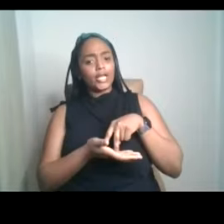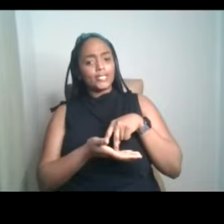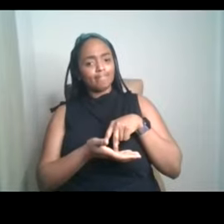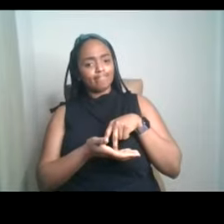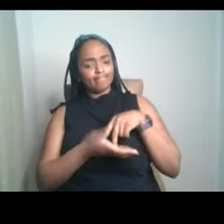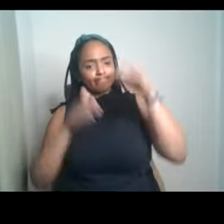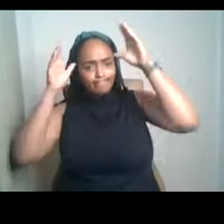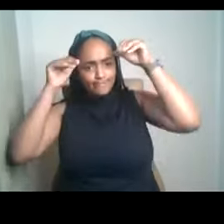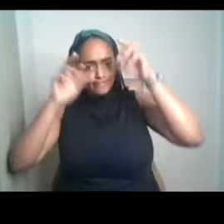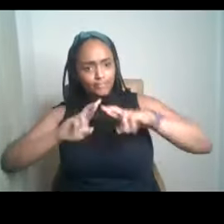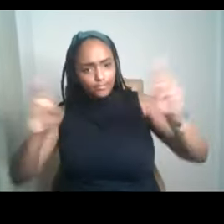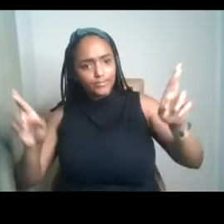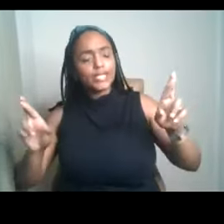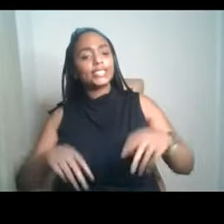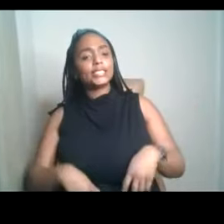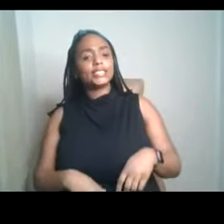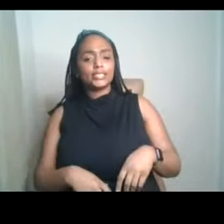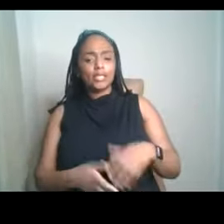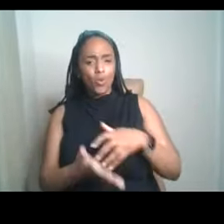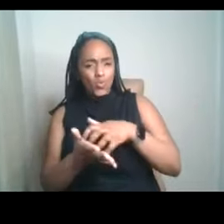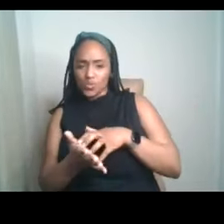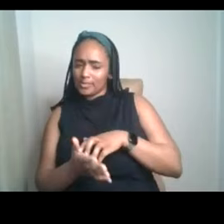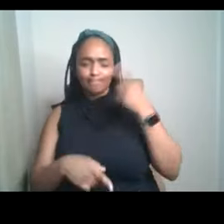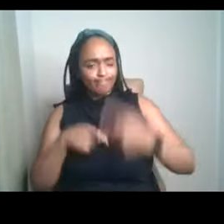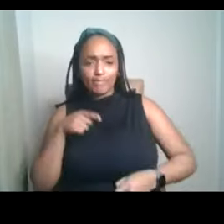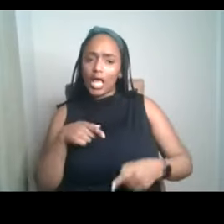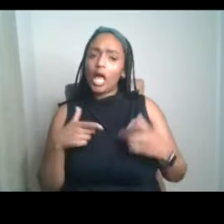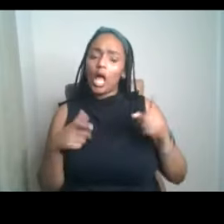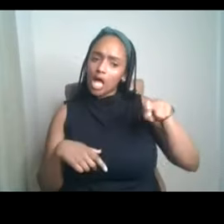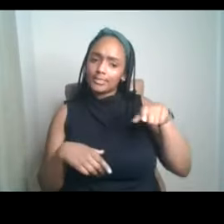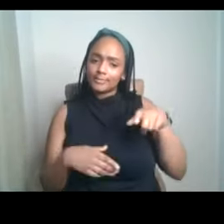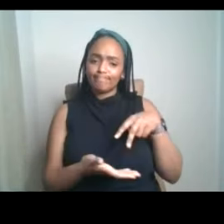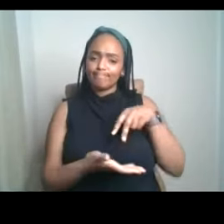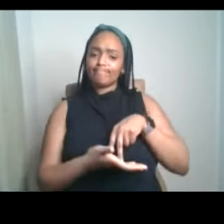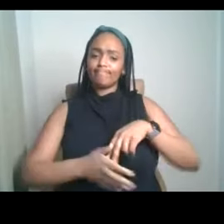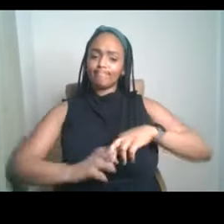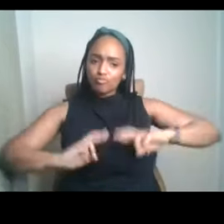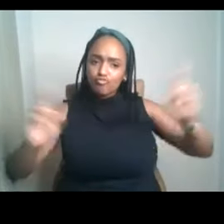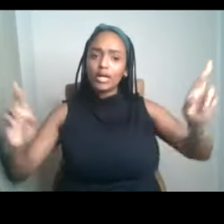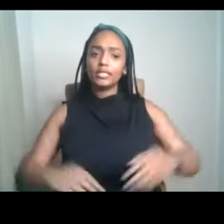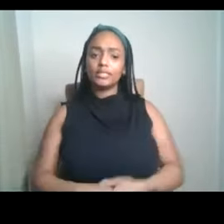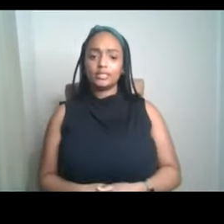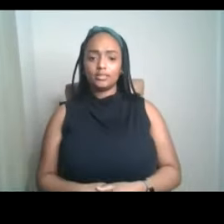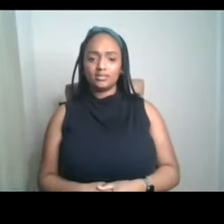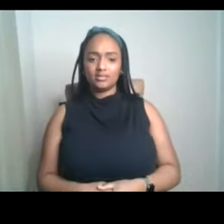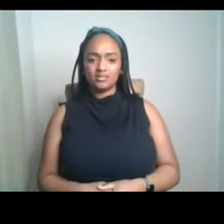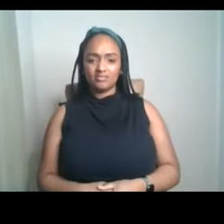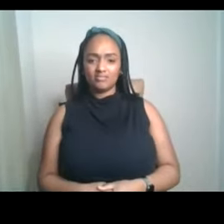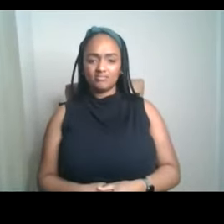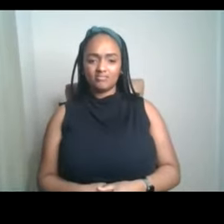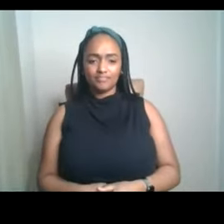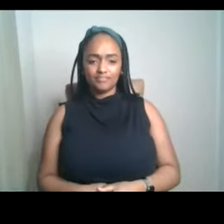gon' need some backbone. We lost love, it's time to find it, bring it back home. Turn the lights on, where the lights at? Your presence is a